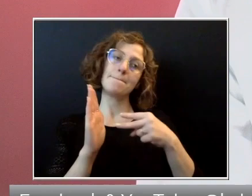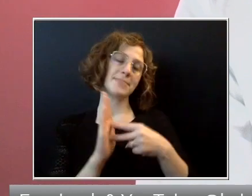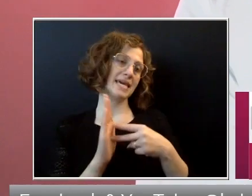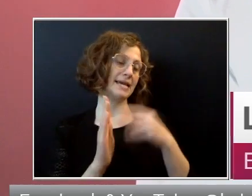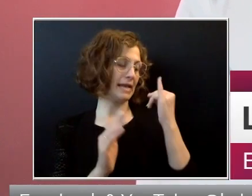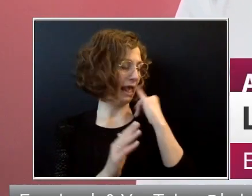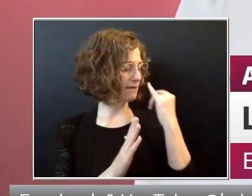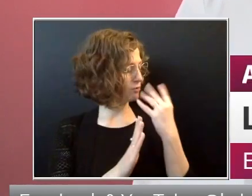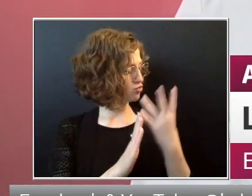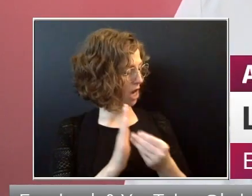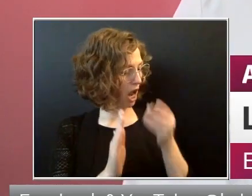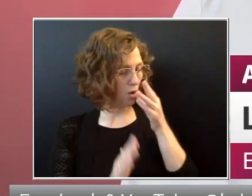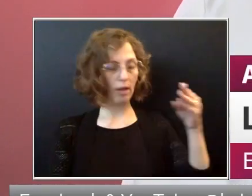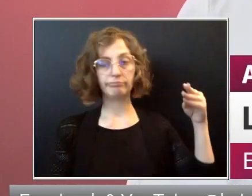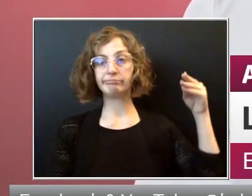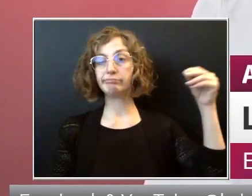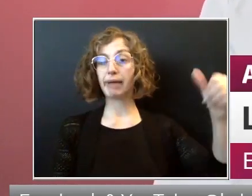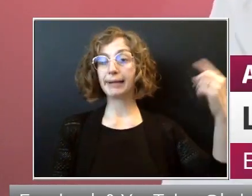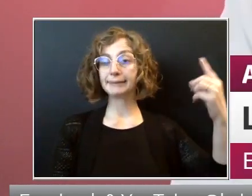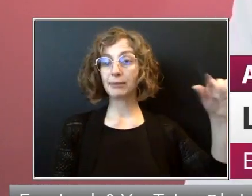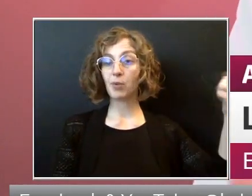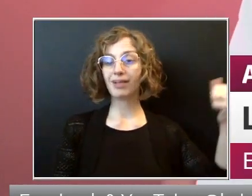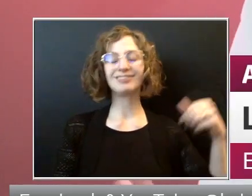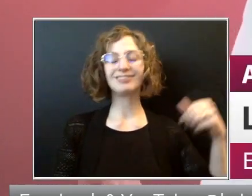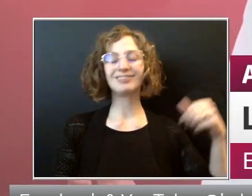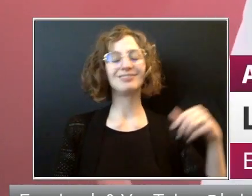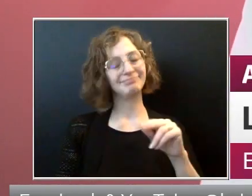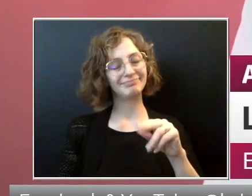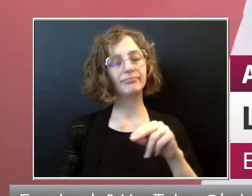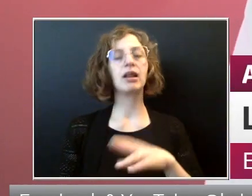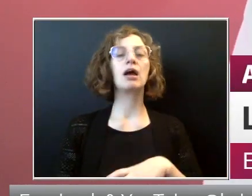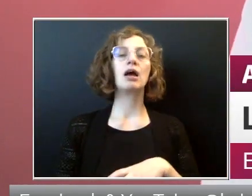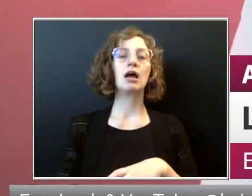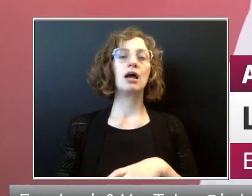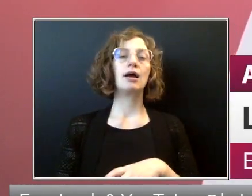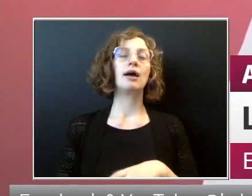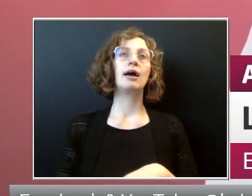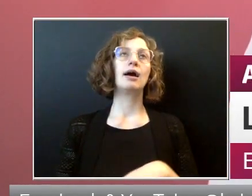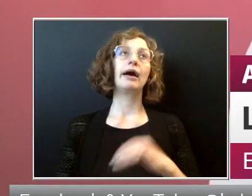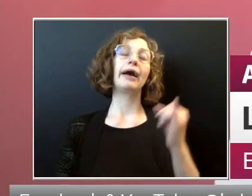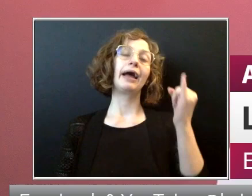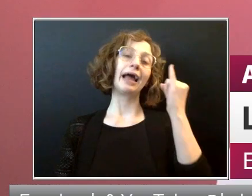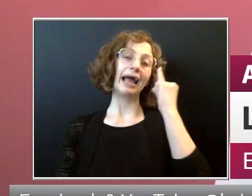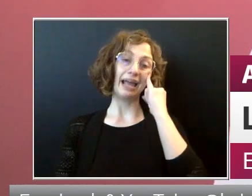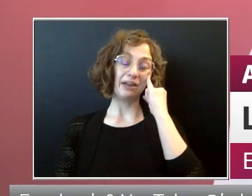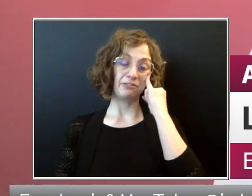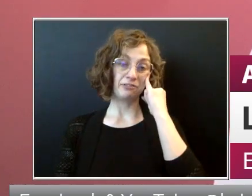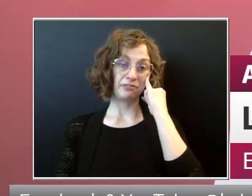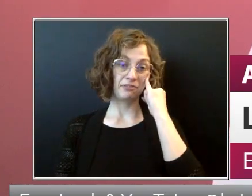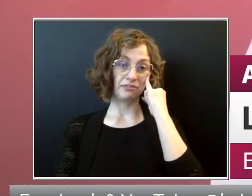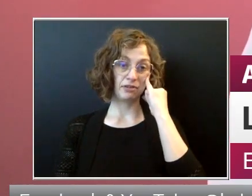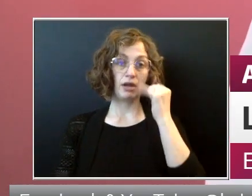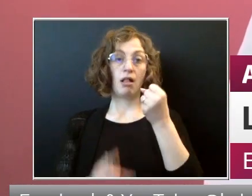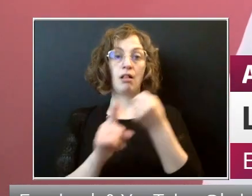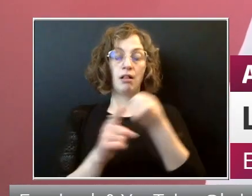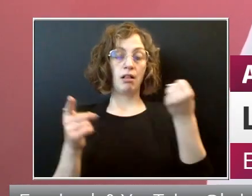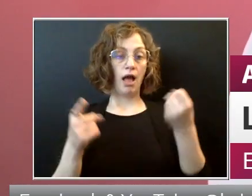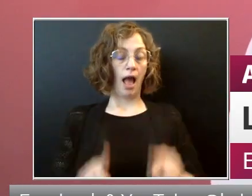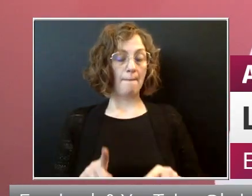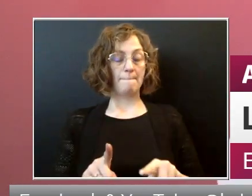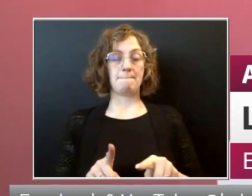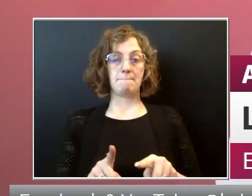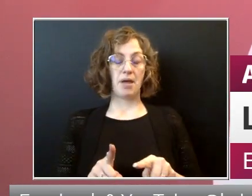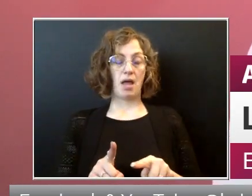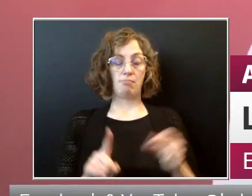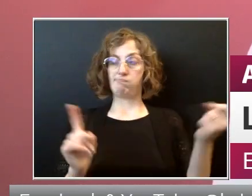life insurance in the sense that if you were to have a sudden, unpredictable, life-threatening arrhythmia, that